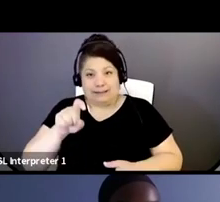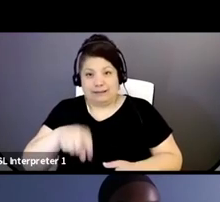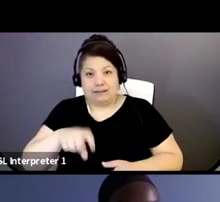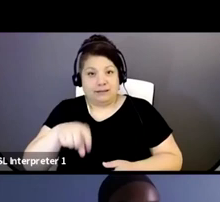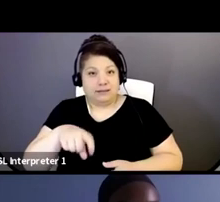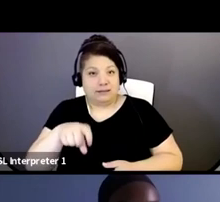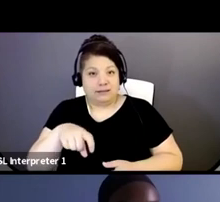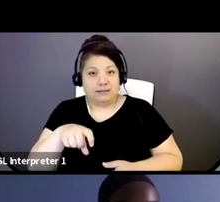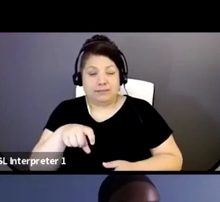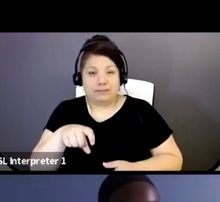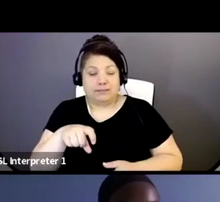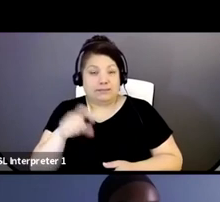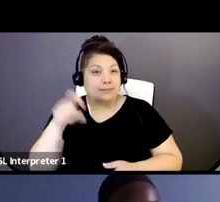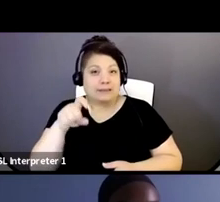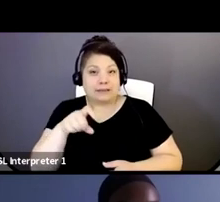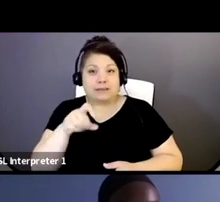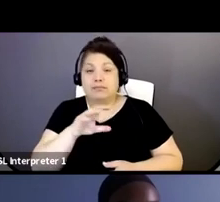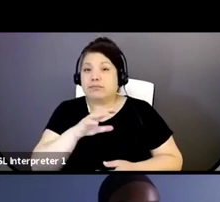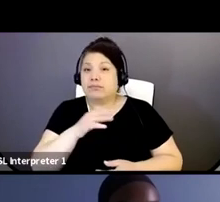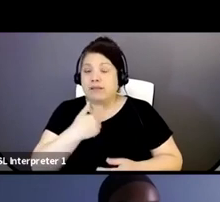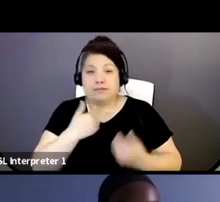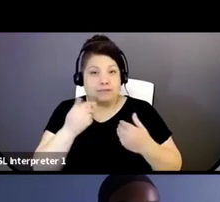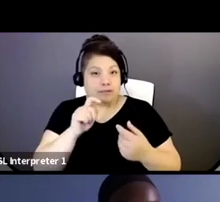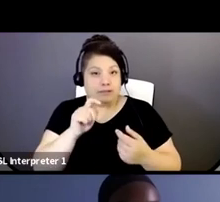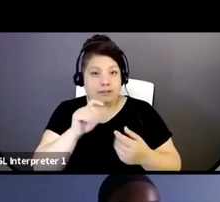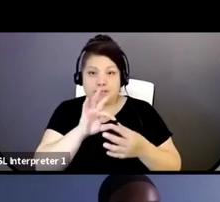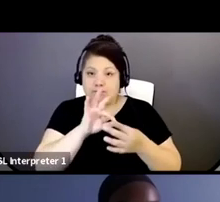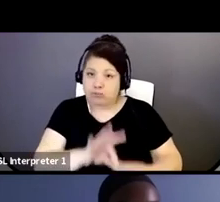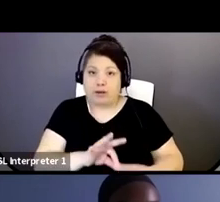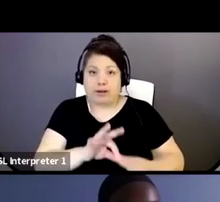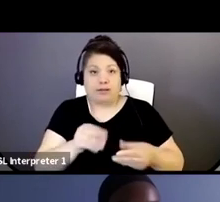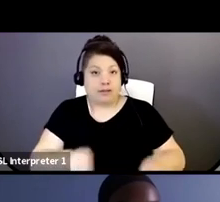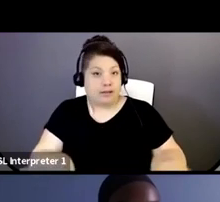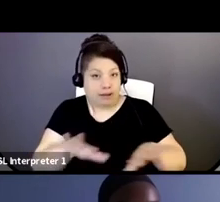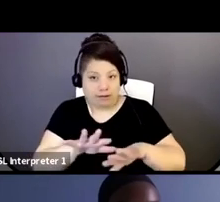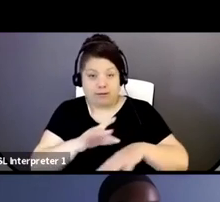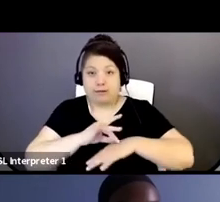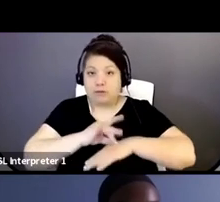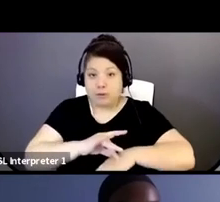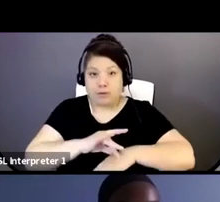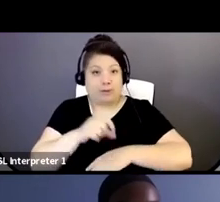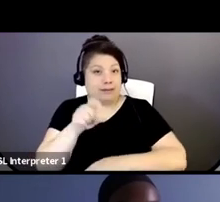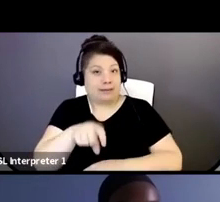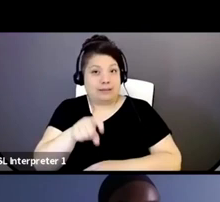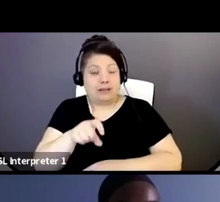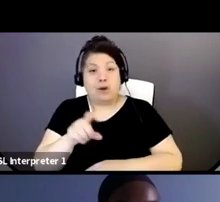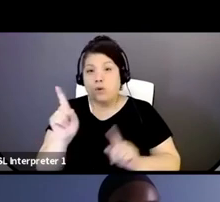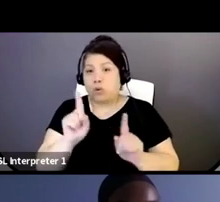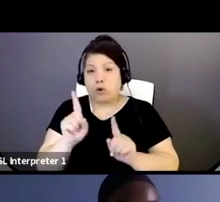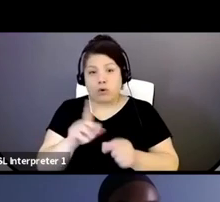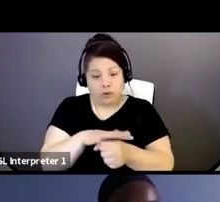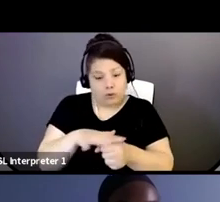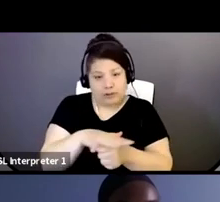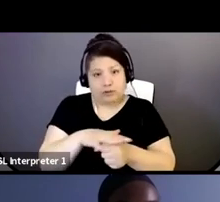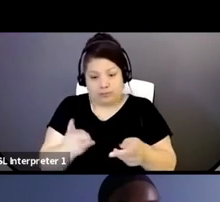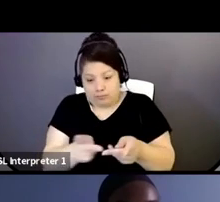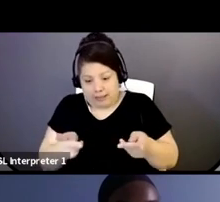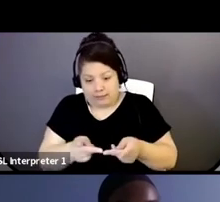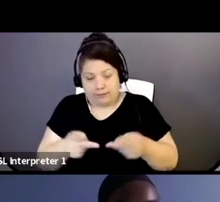absolutely needs to be specific to the land, the territory, the place, that location. So